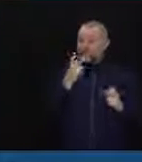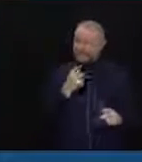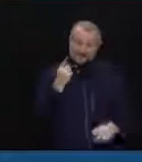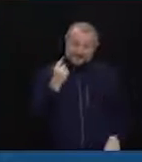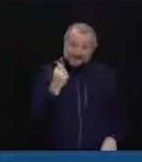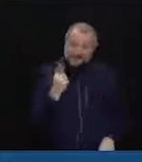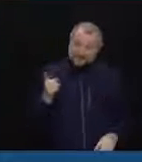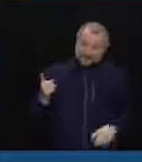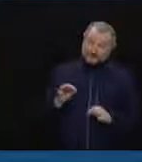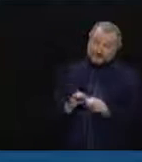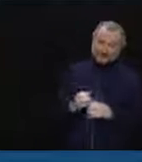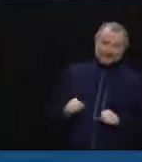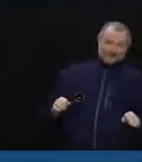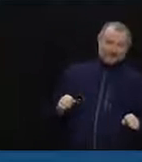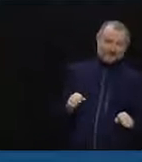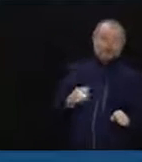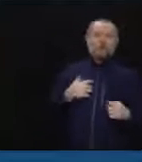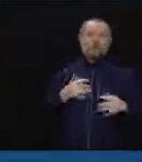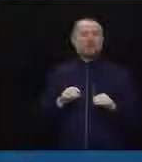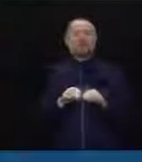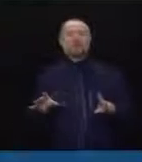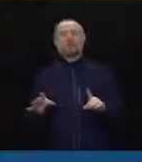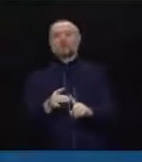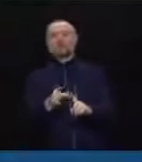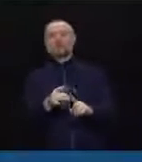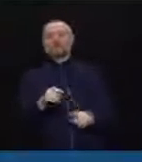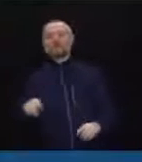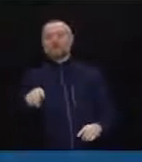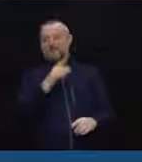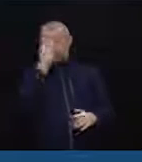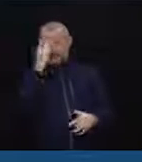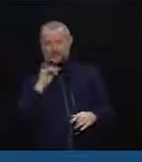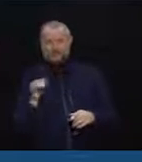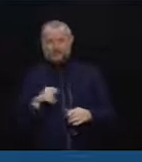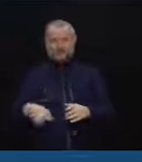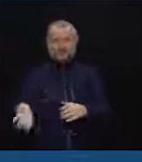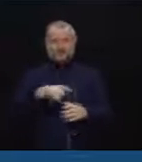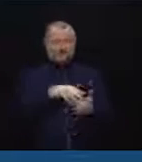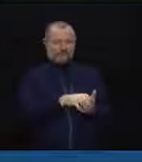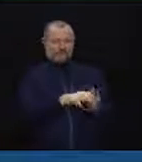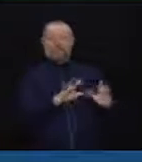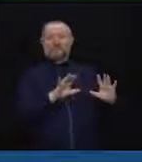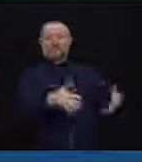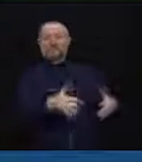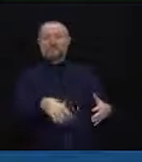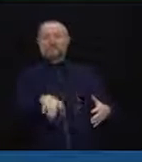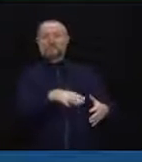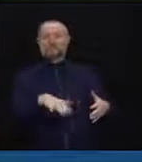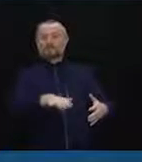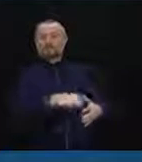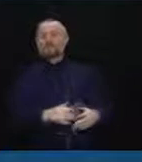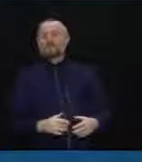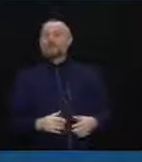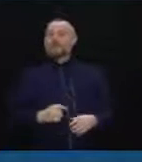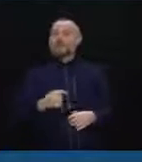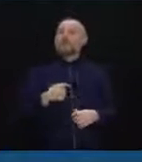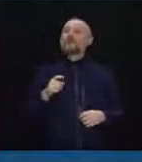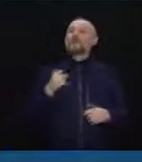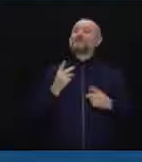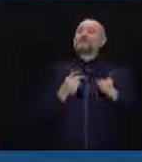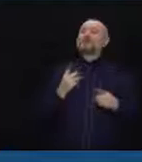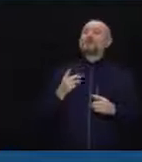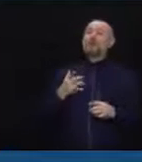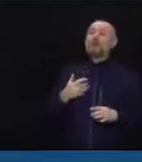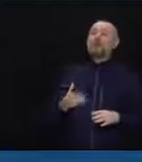don't spread the virus inside a setting that is very, very vulnerable. So we're not saying suspending visitation. We did not do that